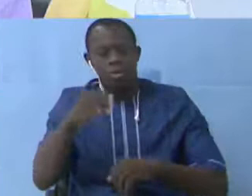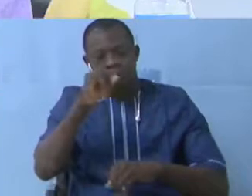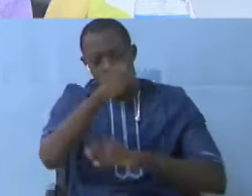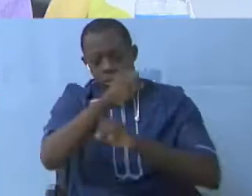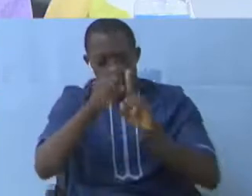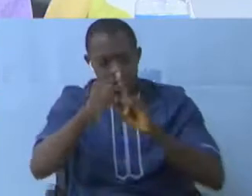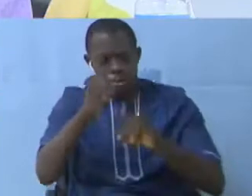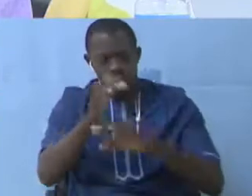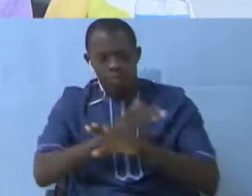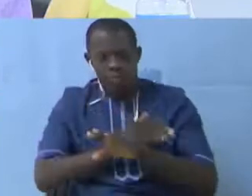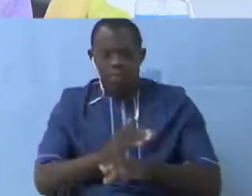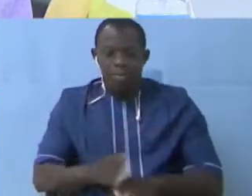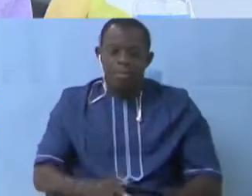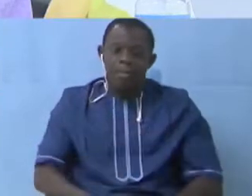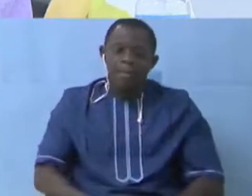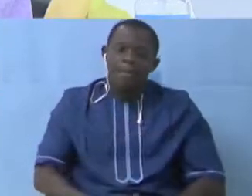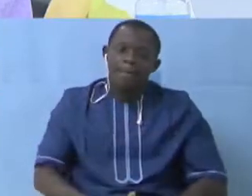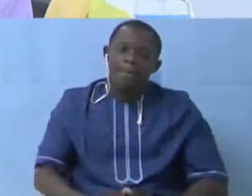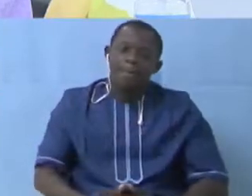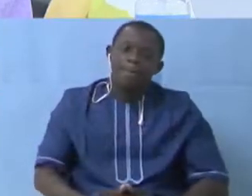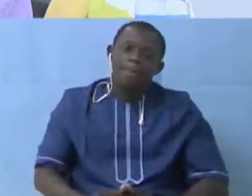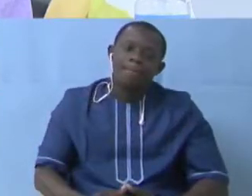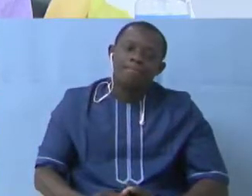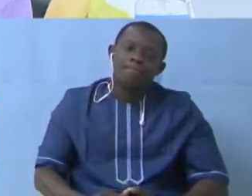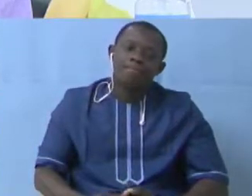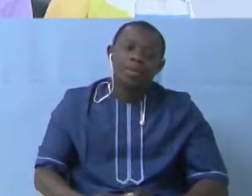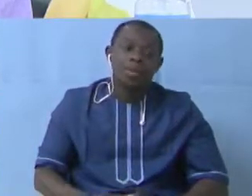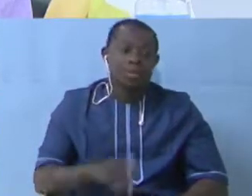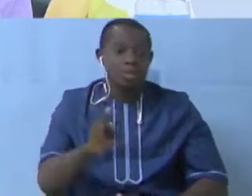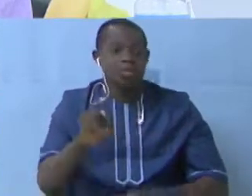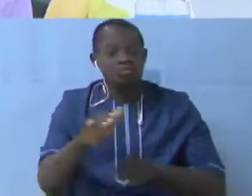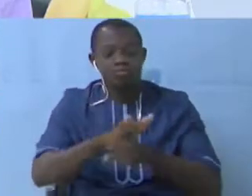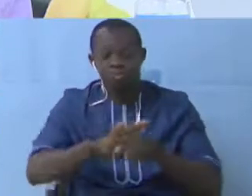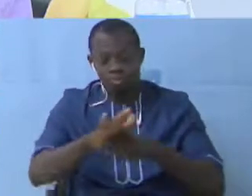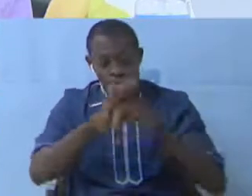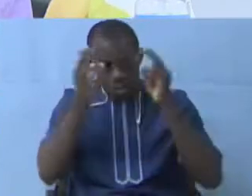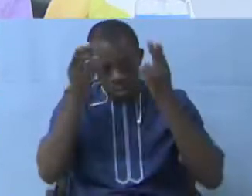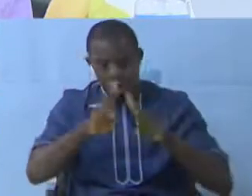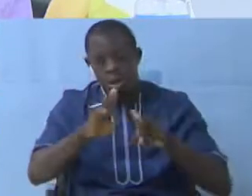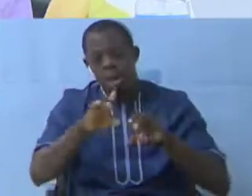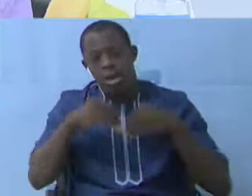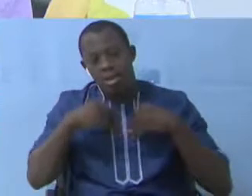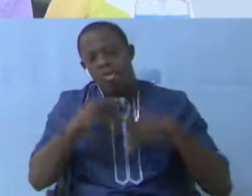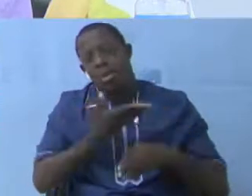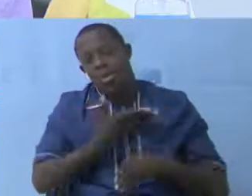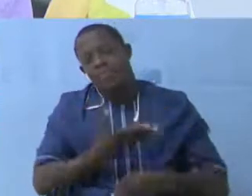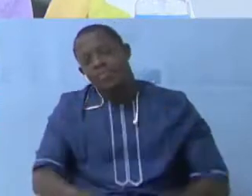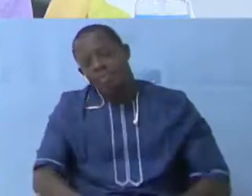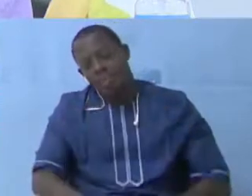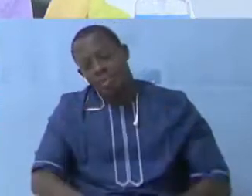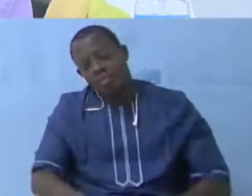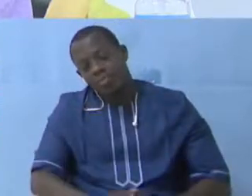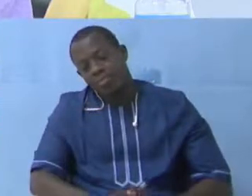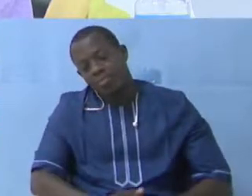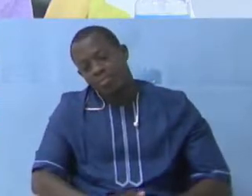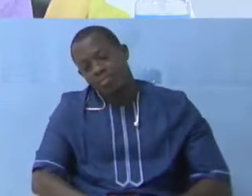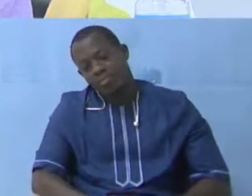Gambia nag mën a génn ci jafe-jafe boobu. And that was fully legal. te loolu dëppoo woon na ak yoon. Yeah.